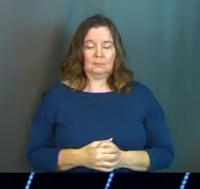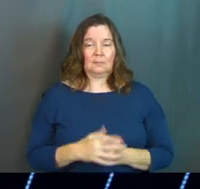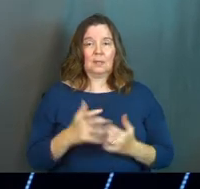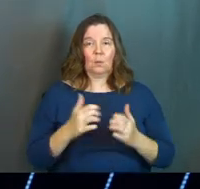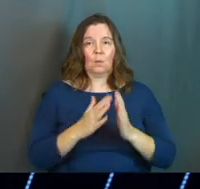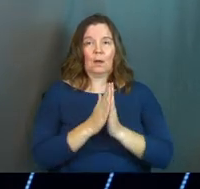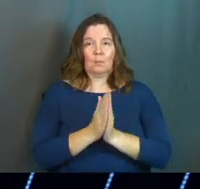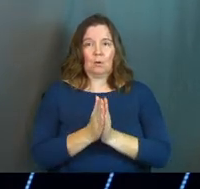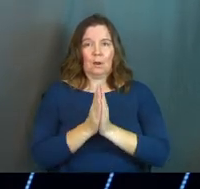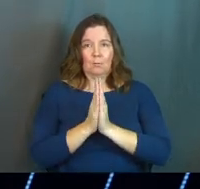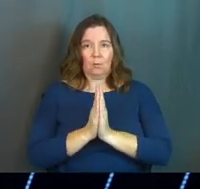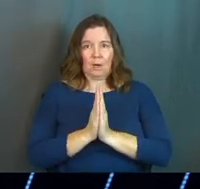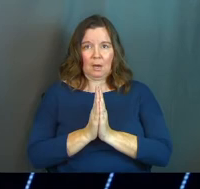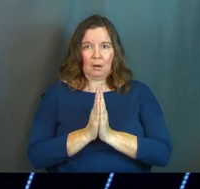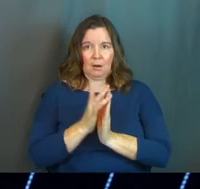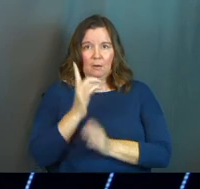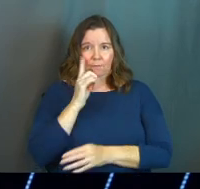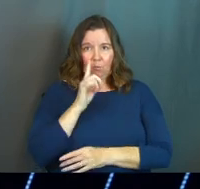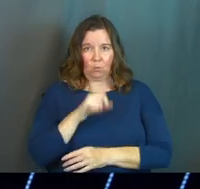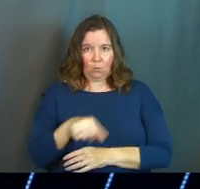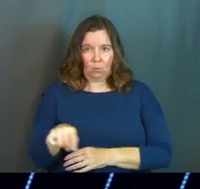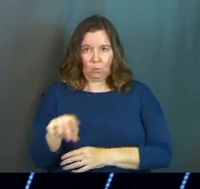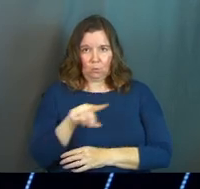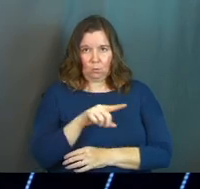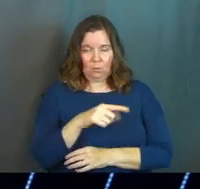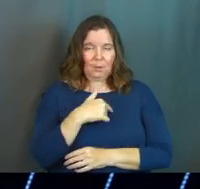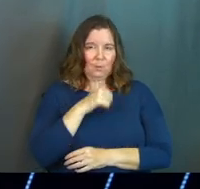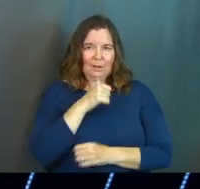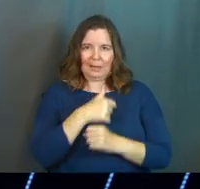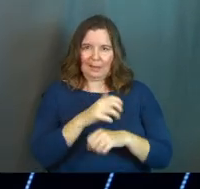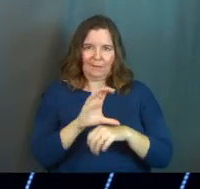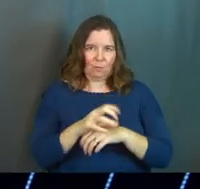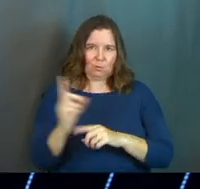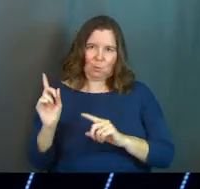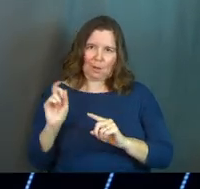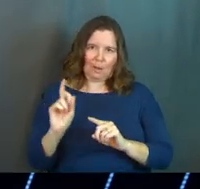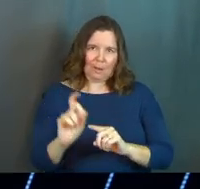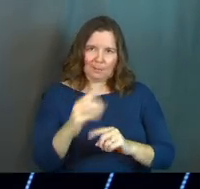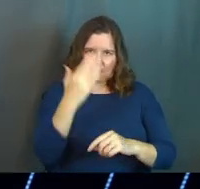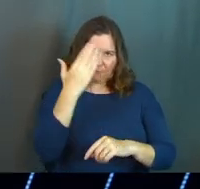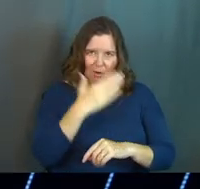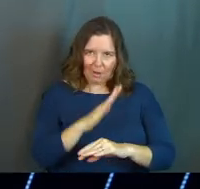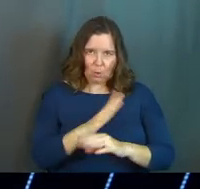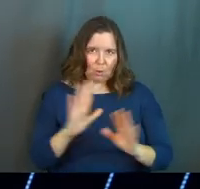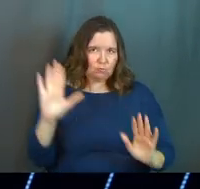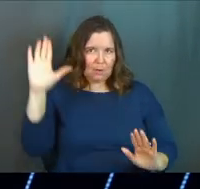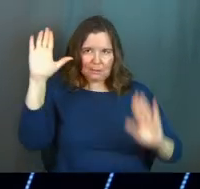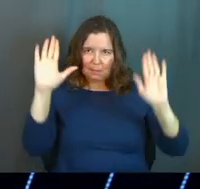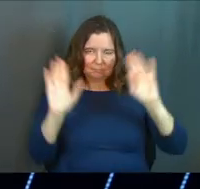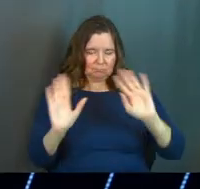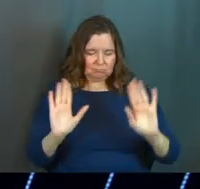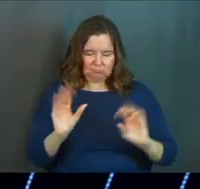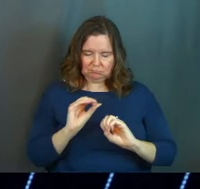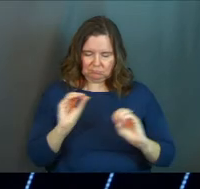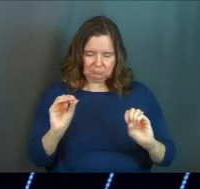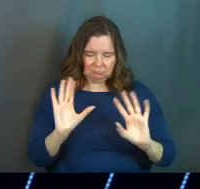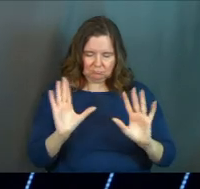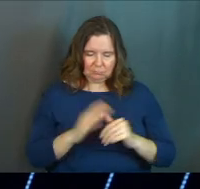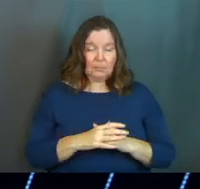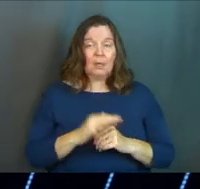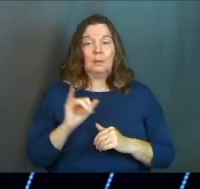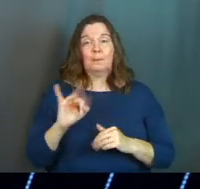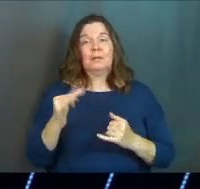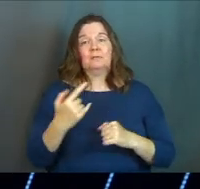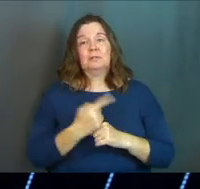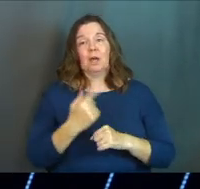I want to pray a prayer over you. We're not going to make you come up front. We're not going to make you raise hands, do any of that stuff.